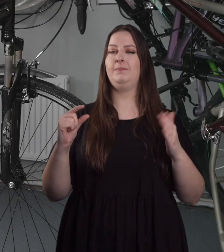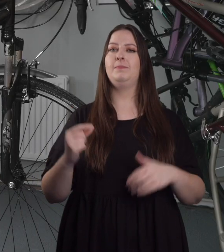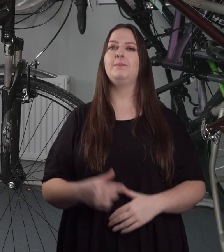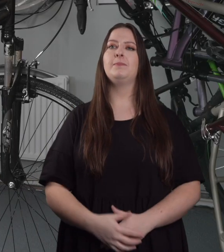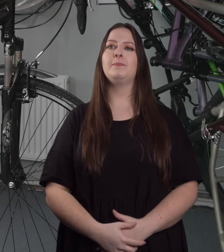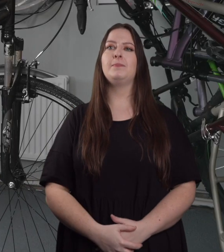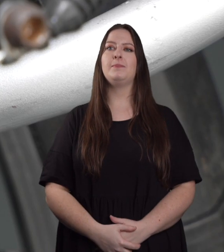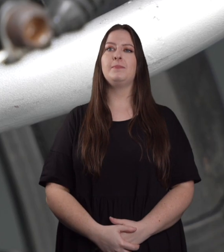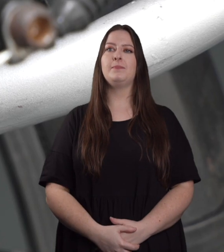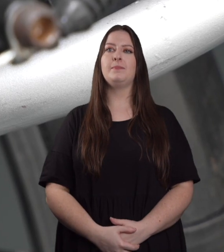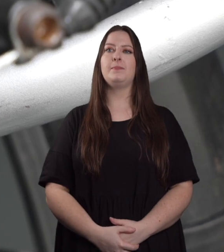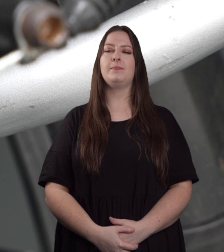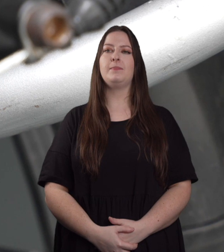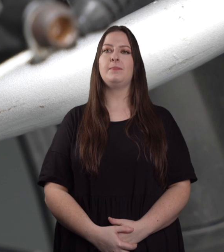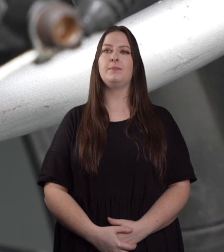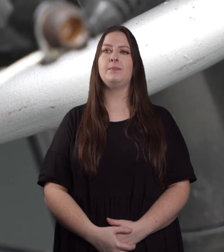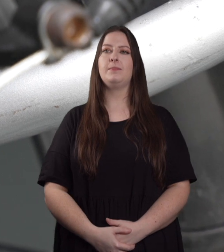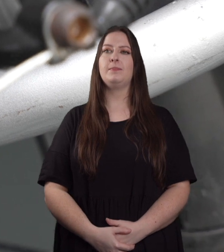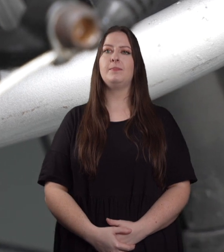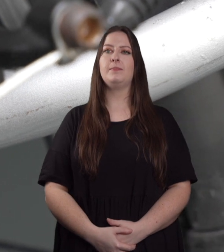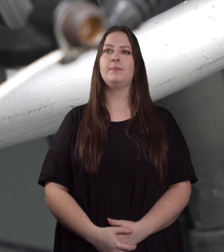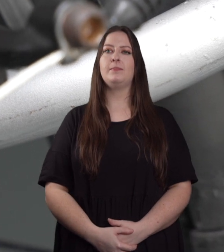And then remove the pads.